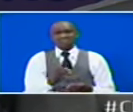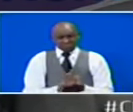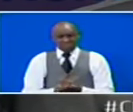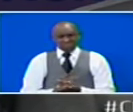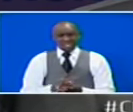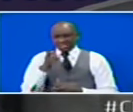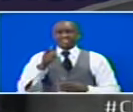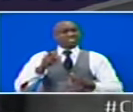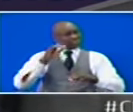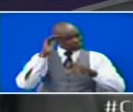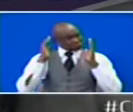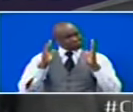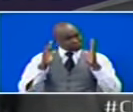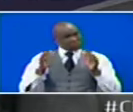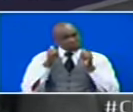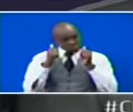And that's great because,